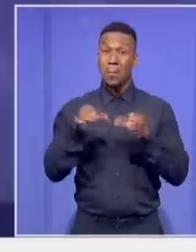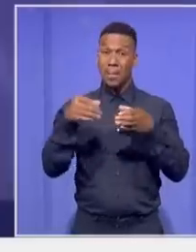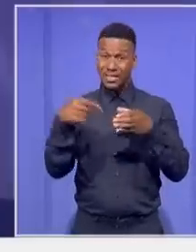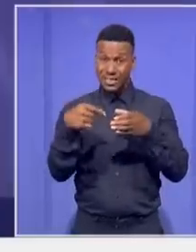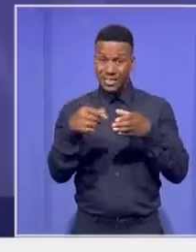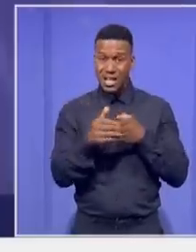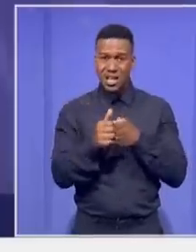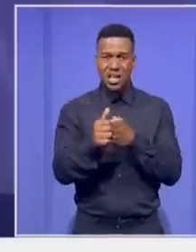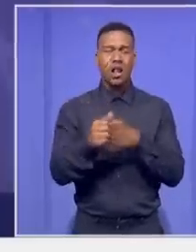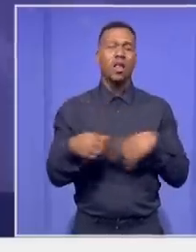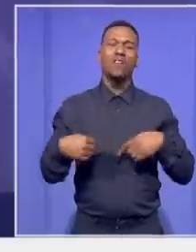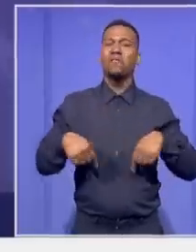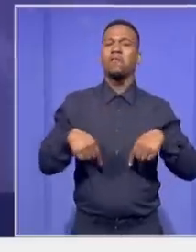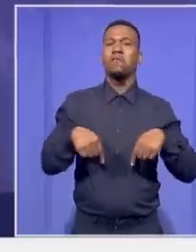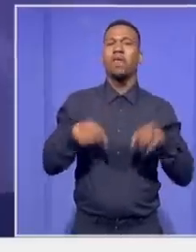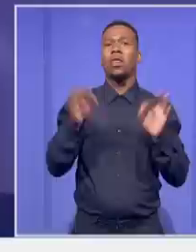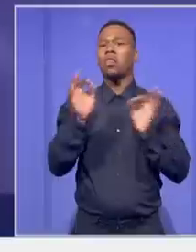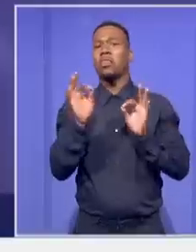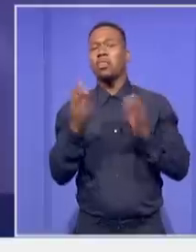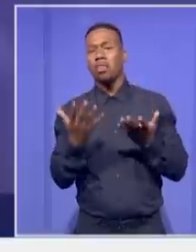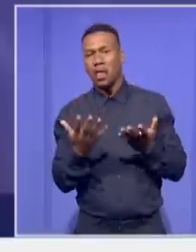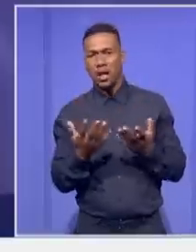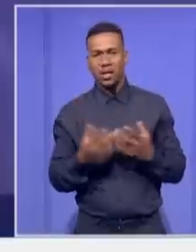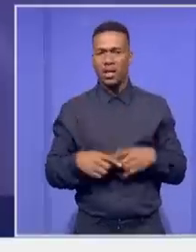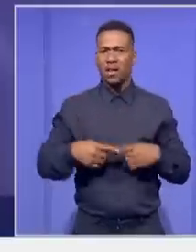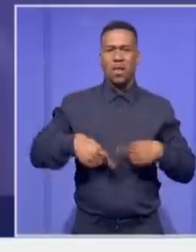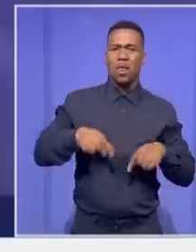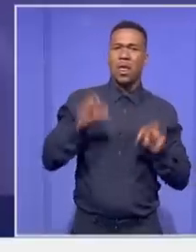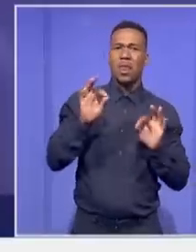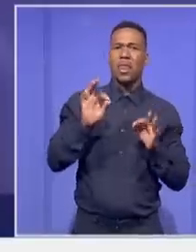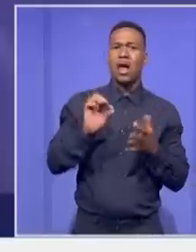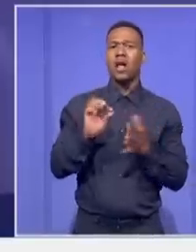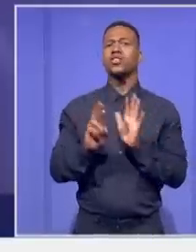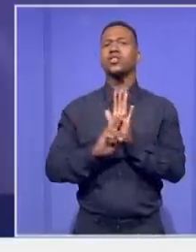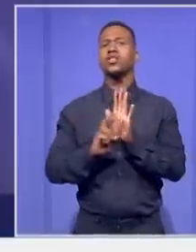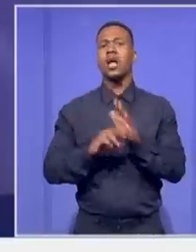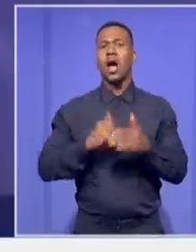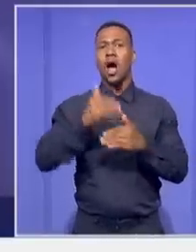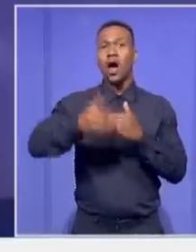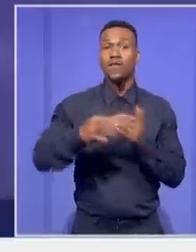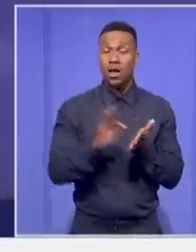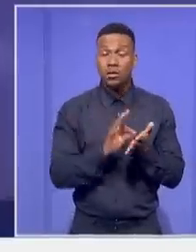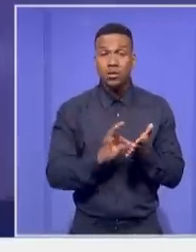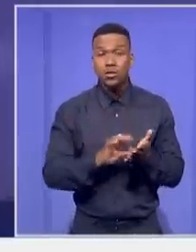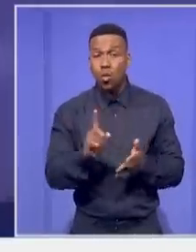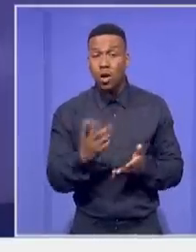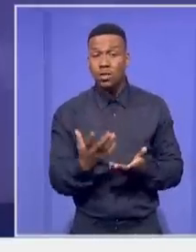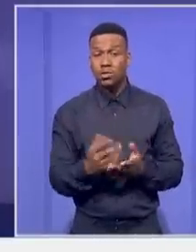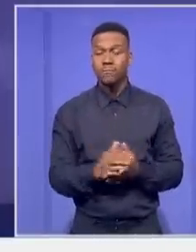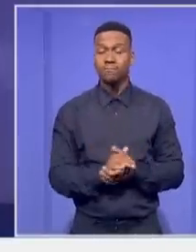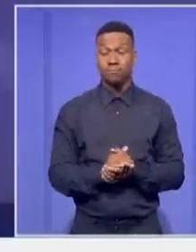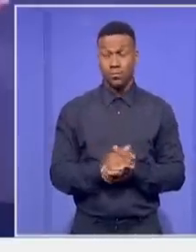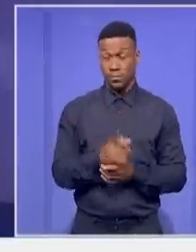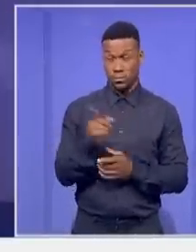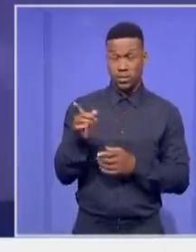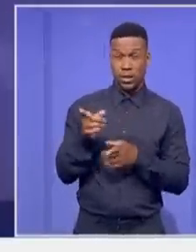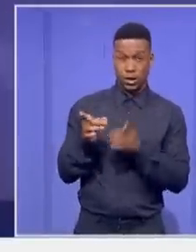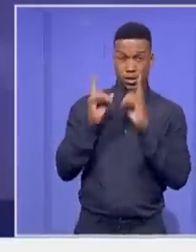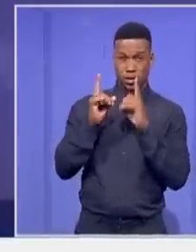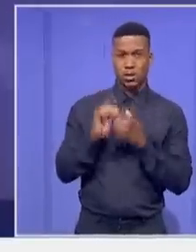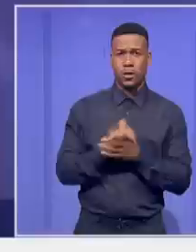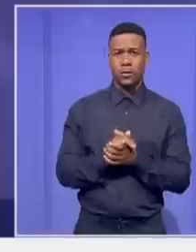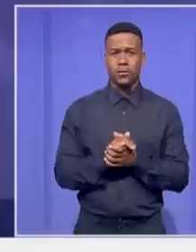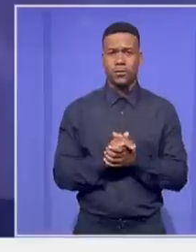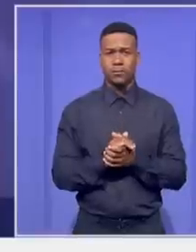doesn't fear the outcome of an election, is a very dangerous beast. It acts with